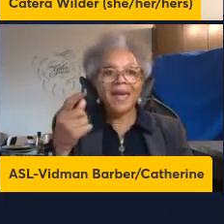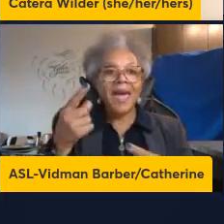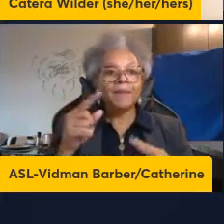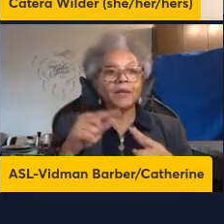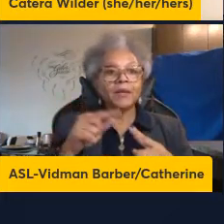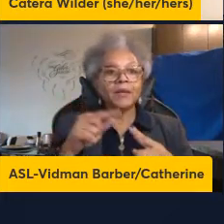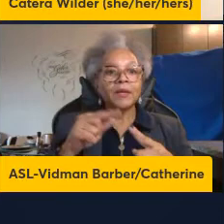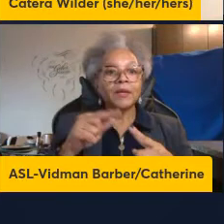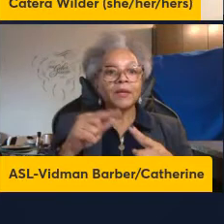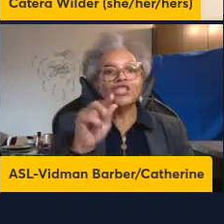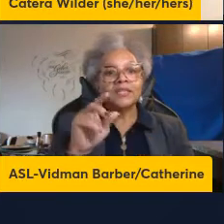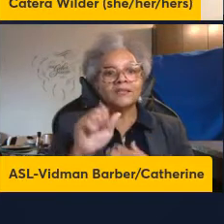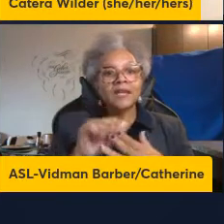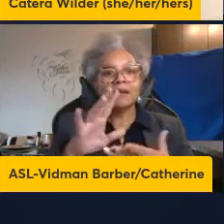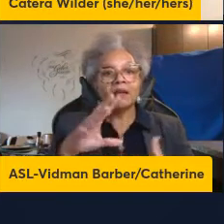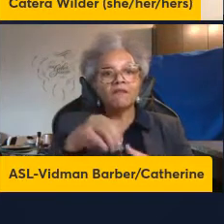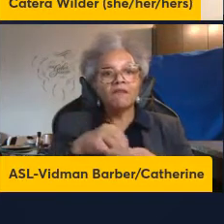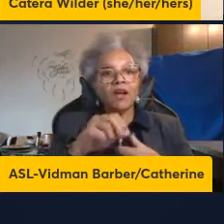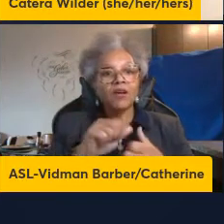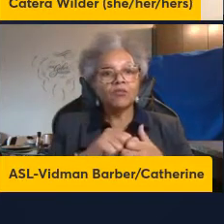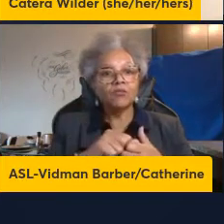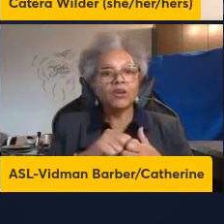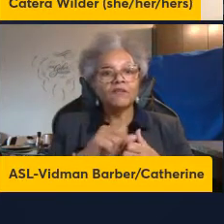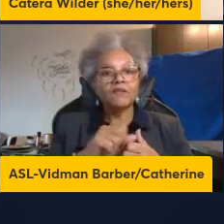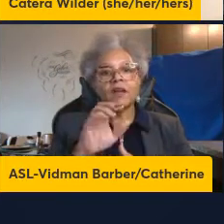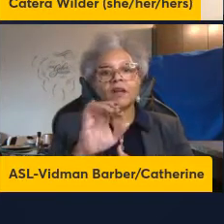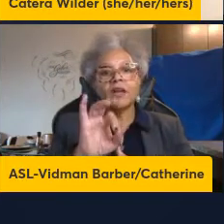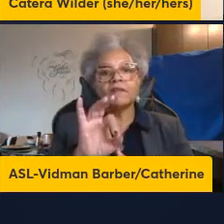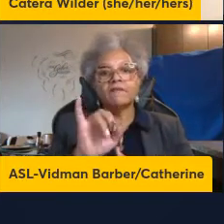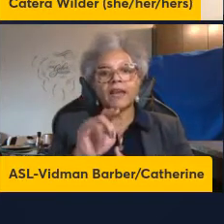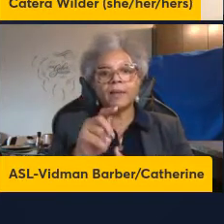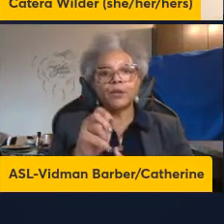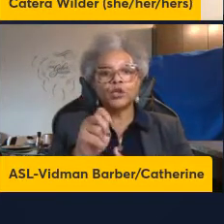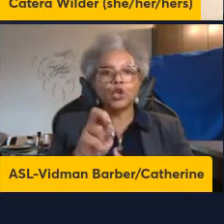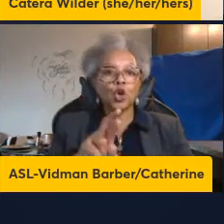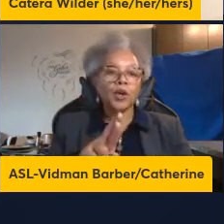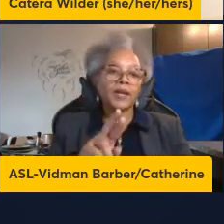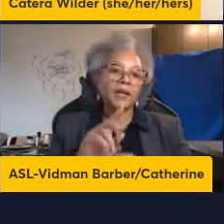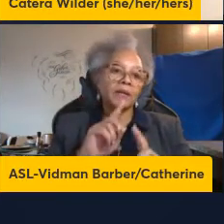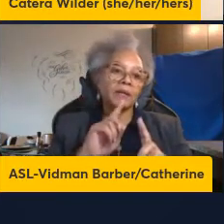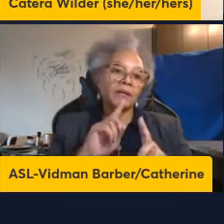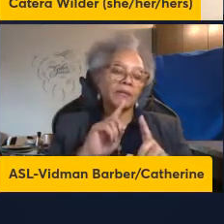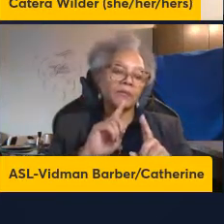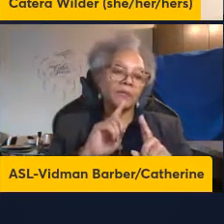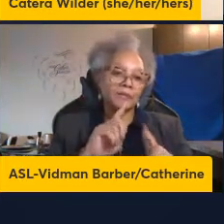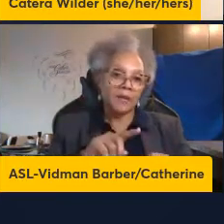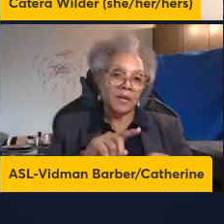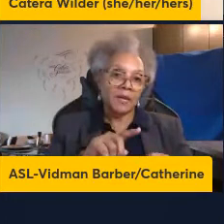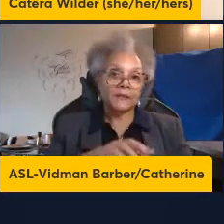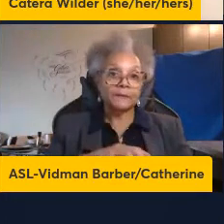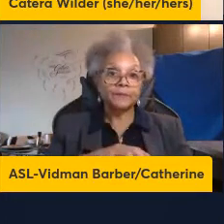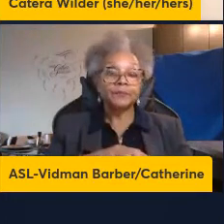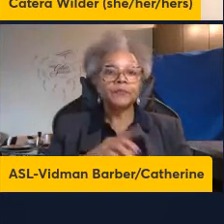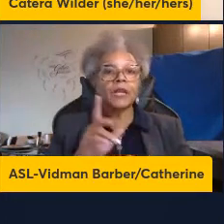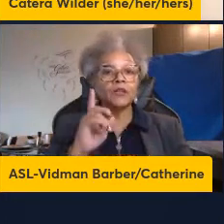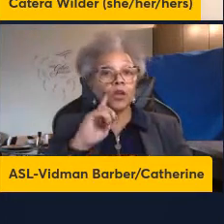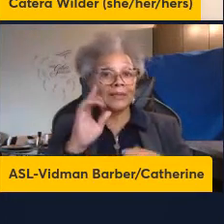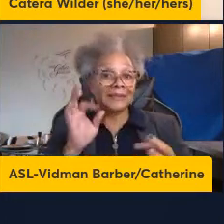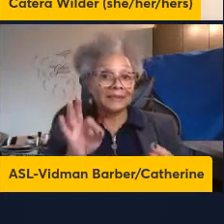that are involved in pro-inflammatory responses. And so I decided to measure the transcriptional